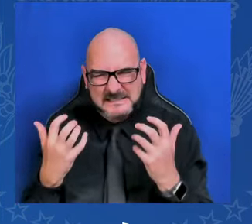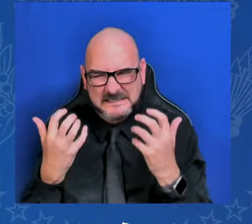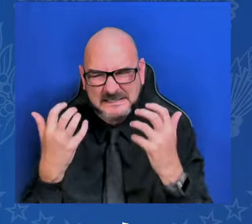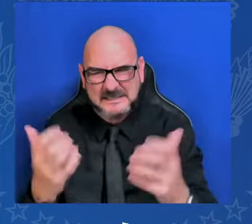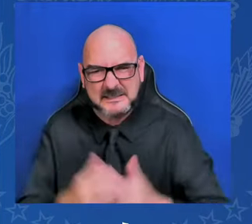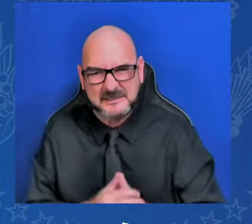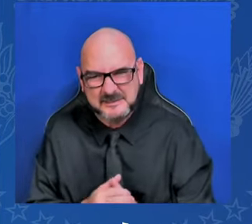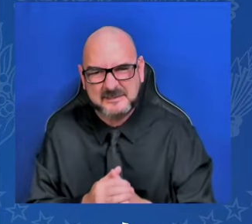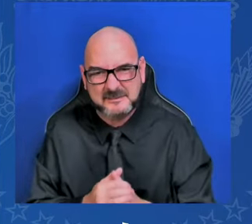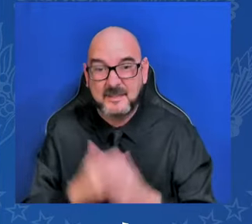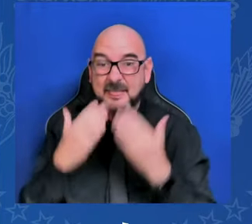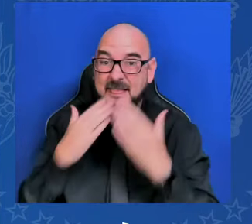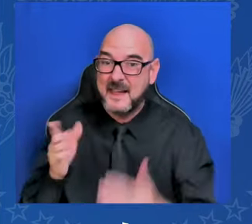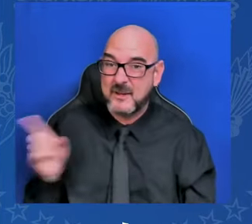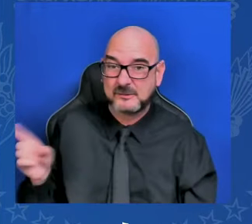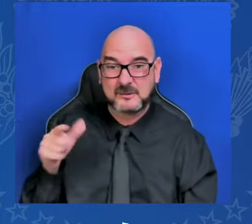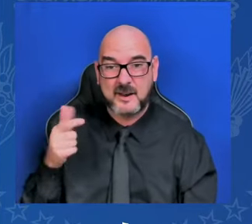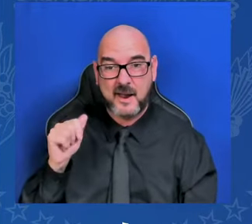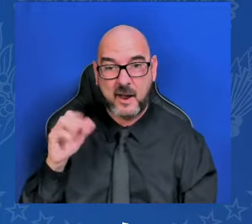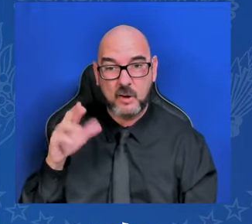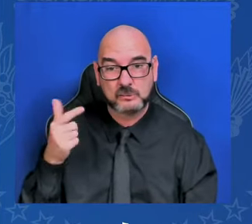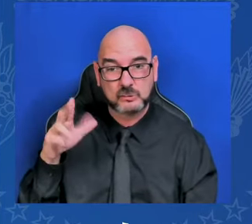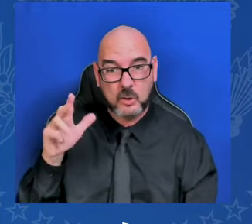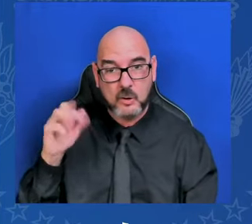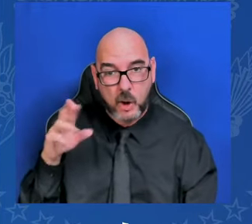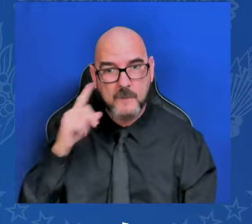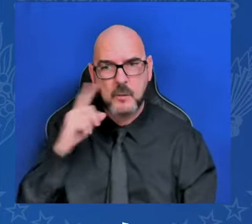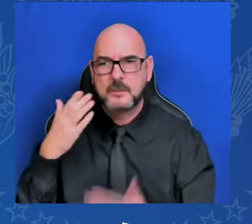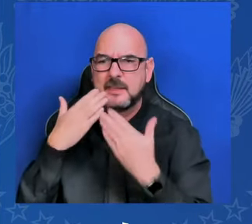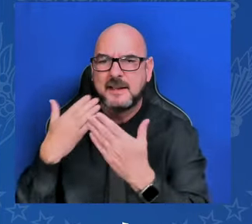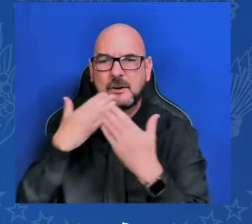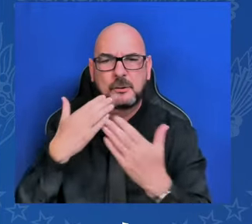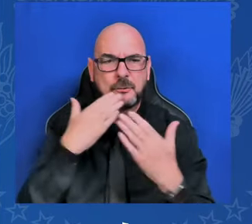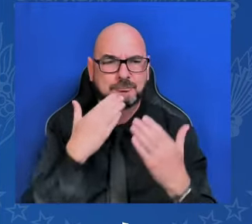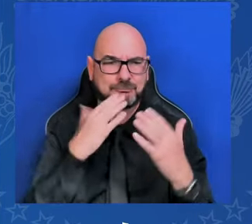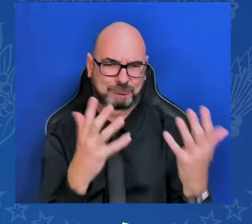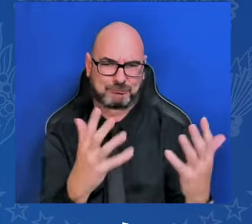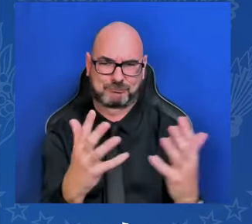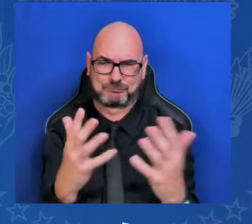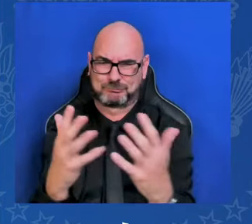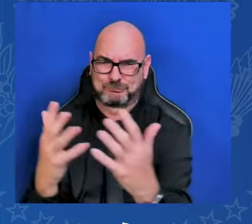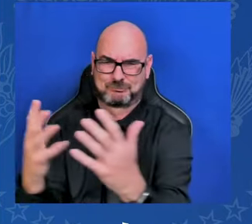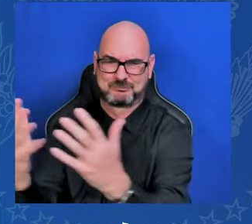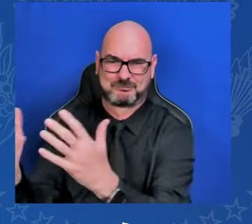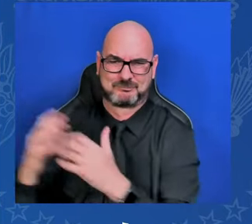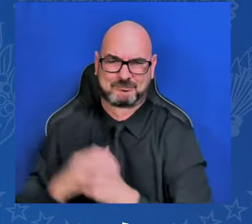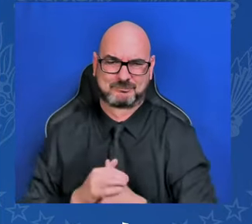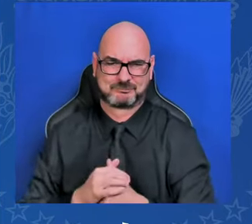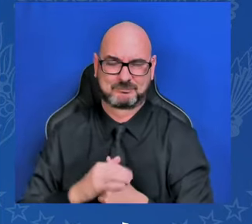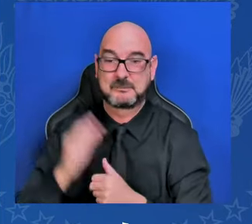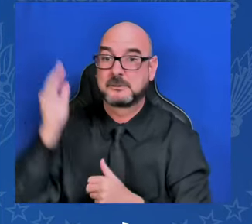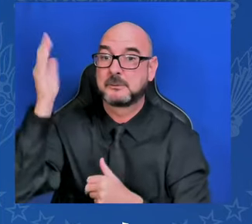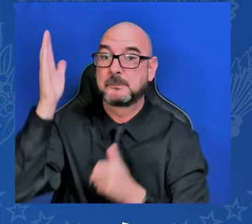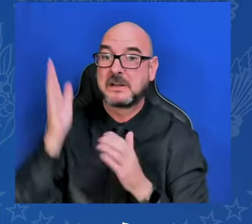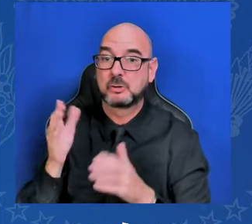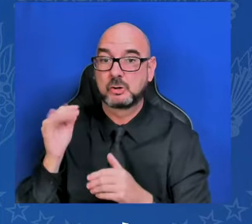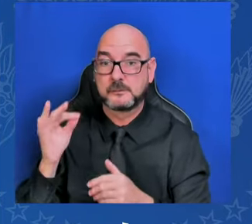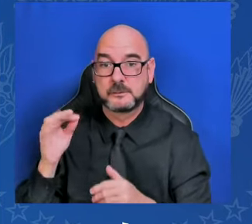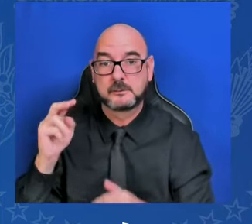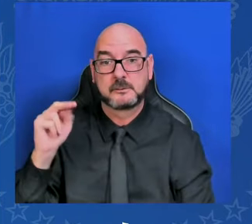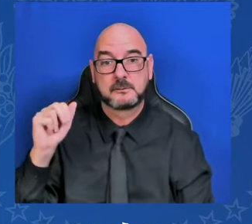Vice Chair Liu, Whip Clark, Speaker Emerita Pelosi, all of my